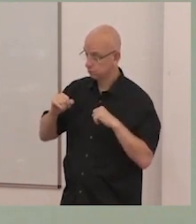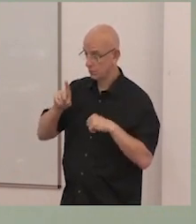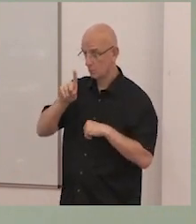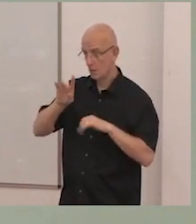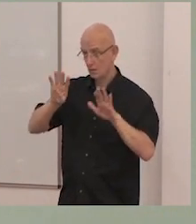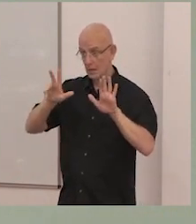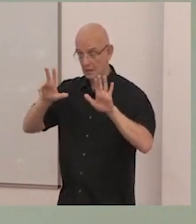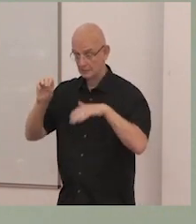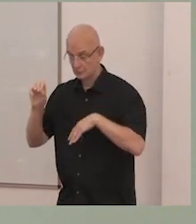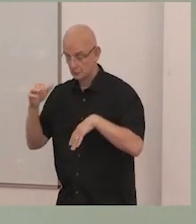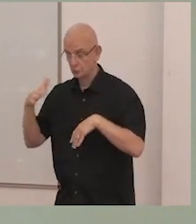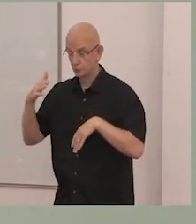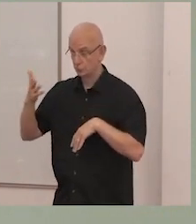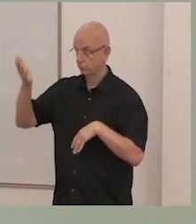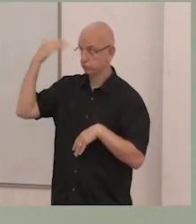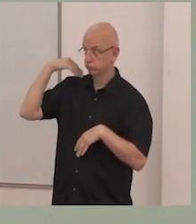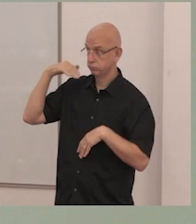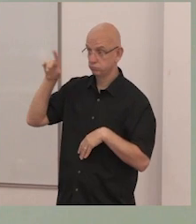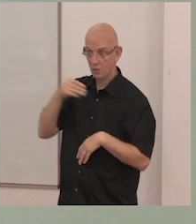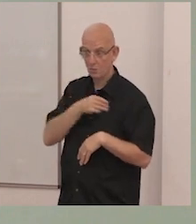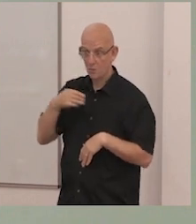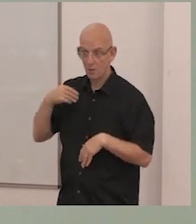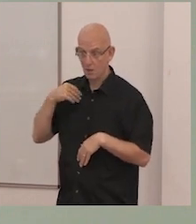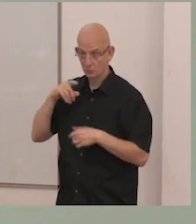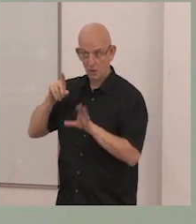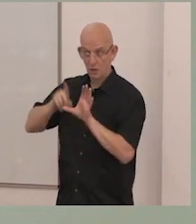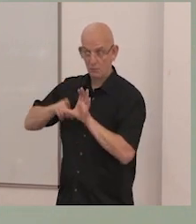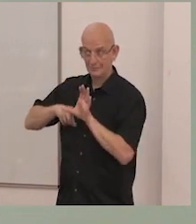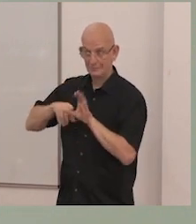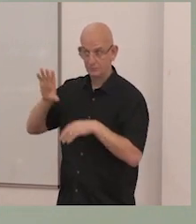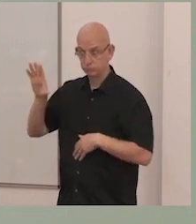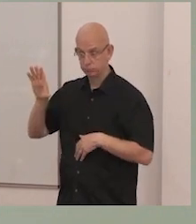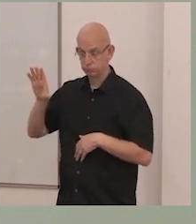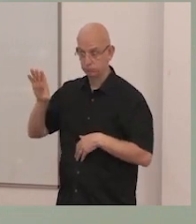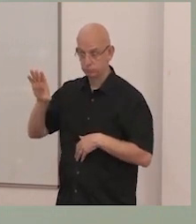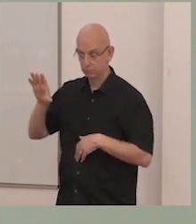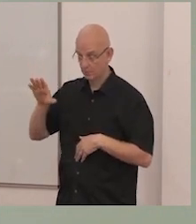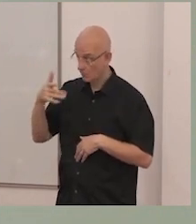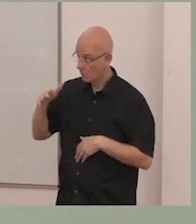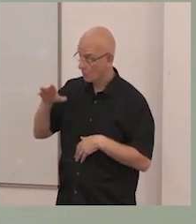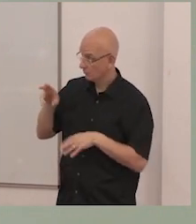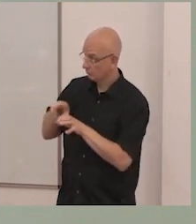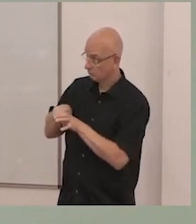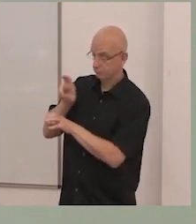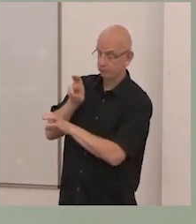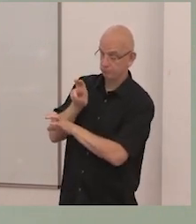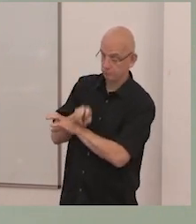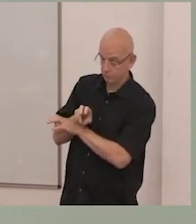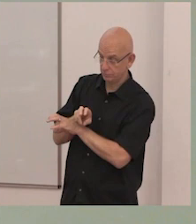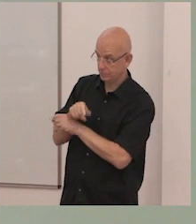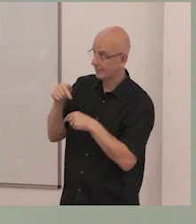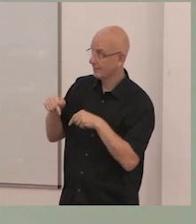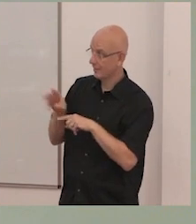countries joining. So it was a good convention. But we can see that